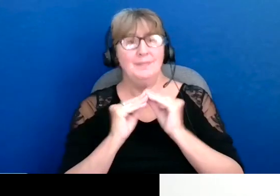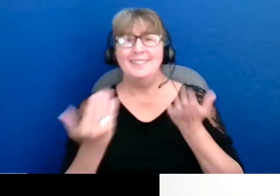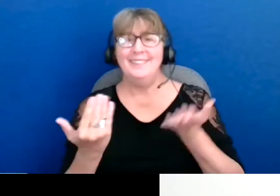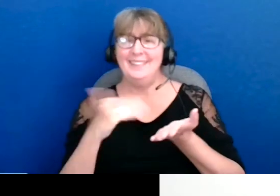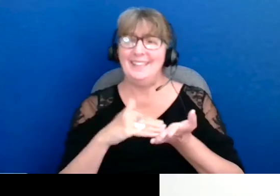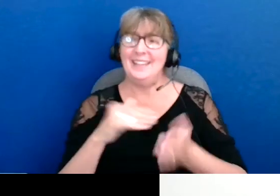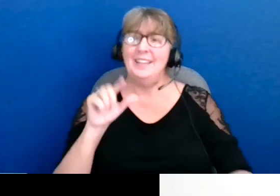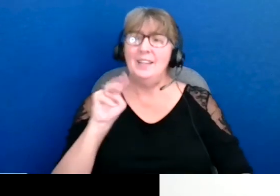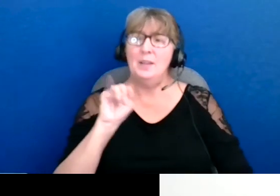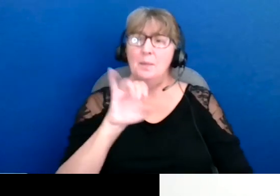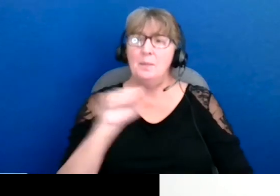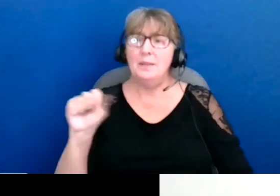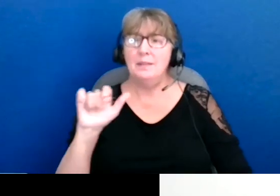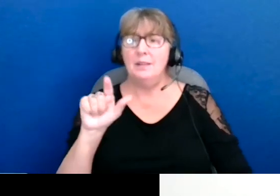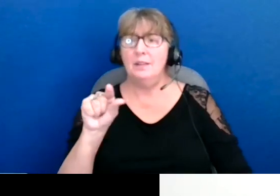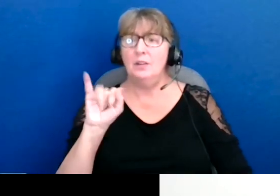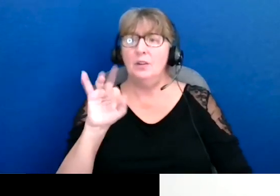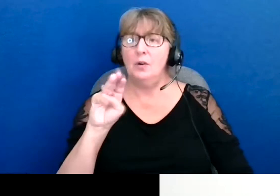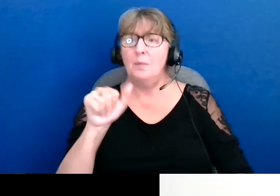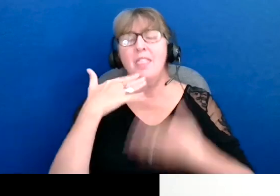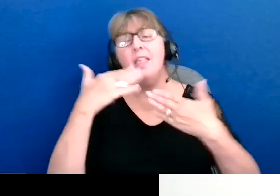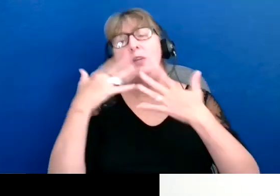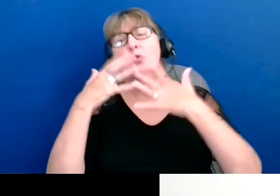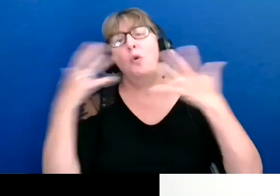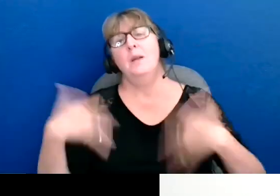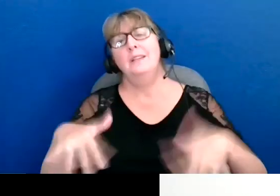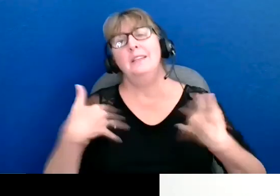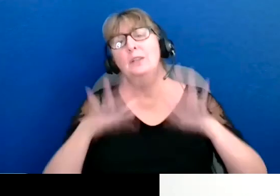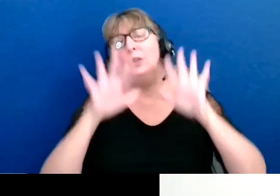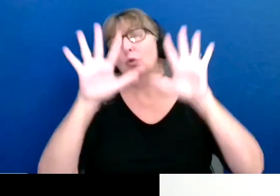Girma, thank you so much. This was absolutely incredible.